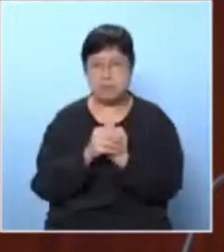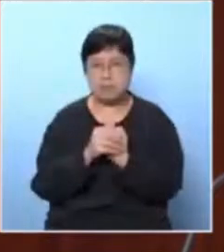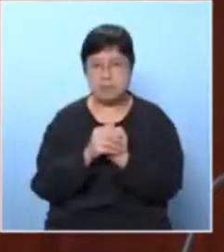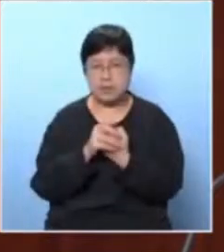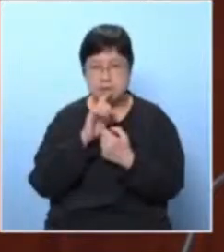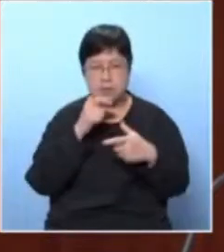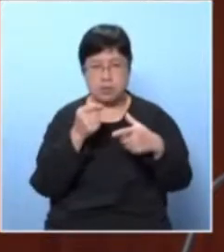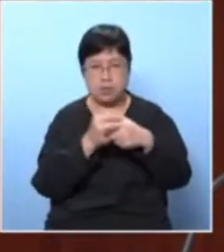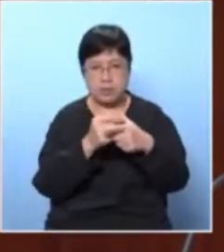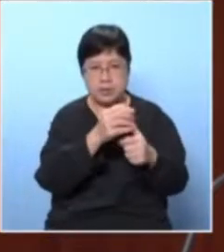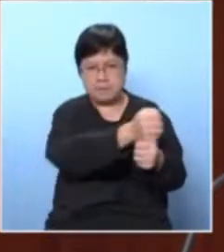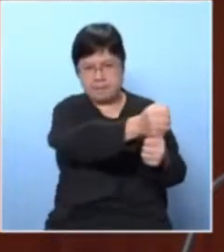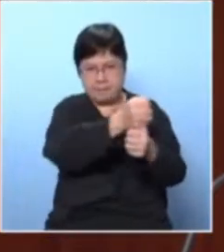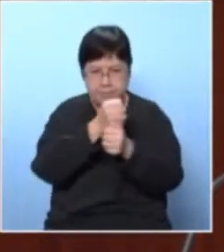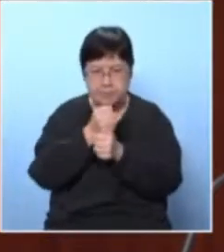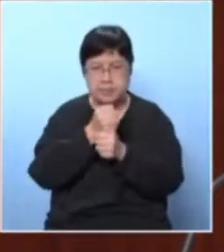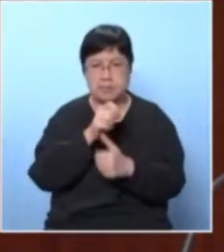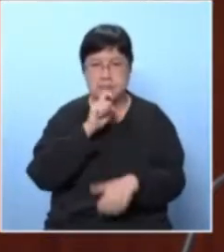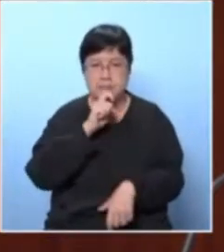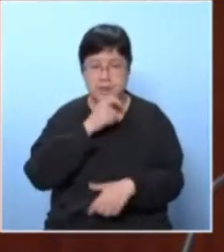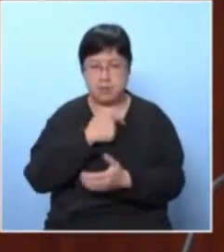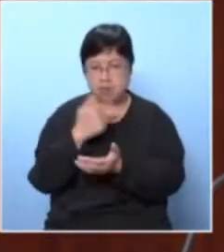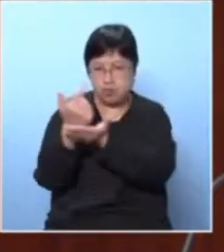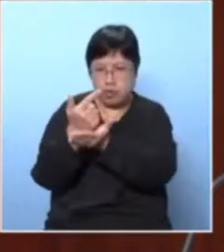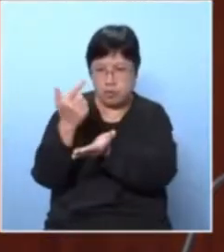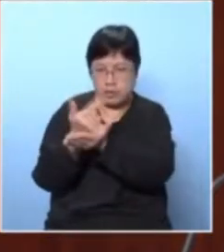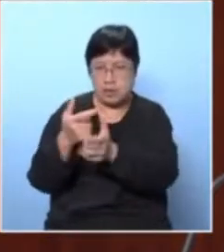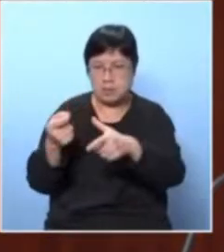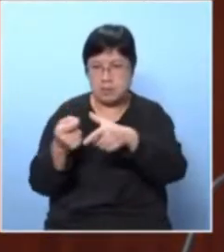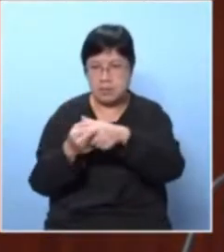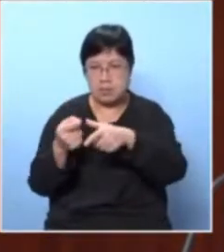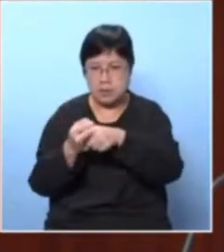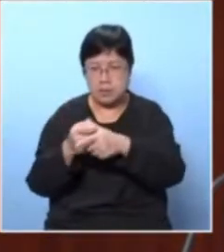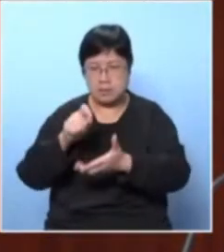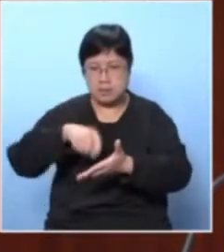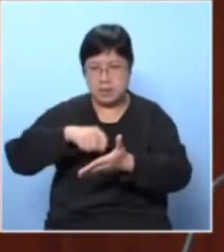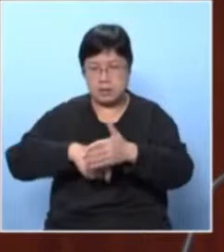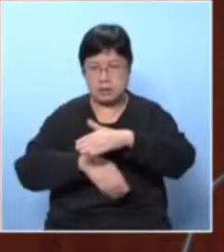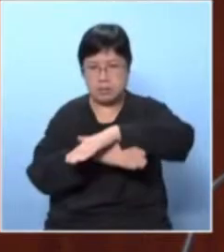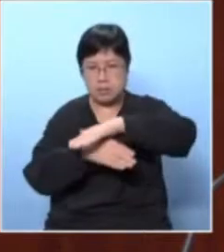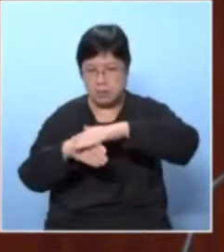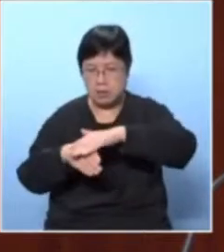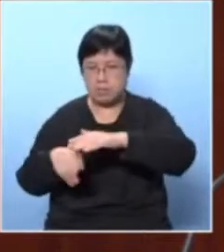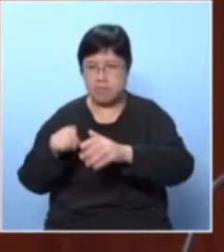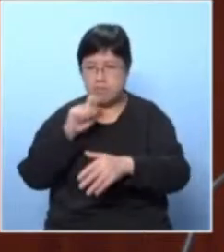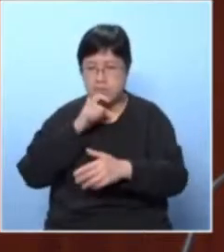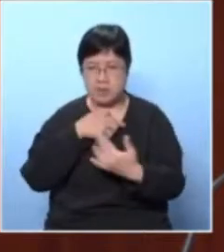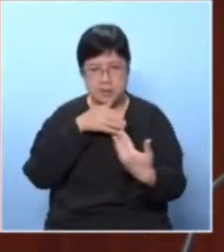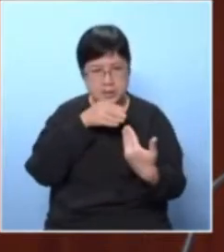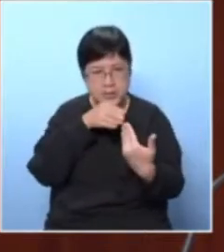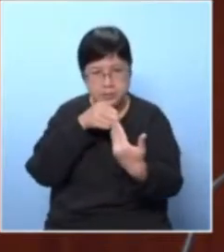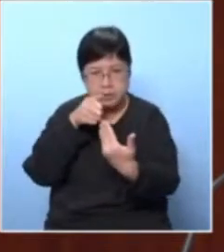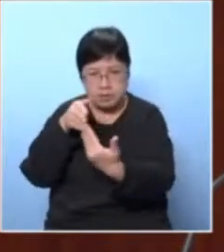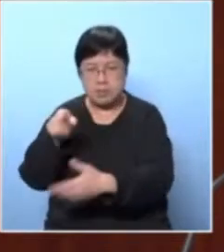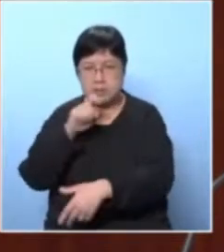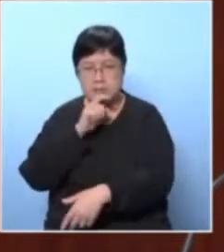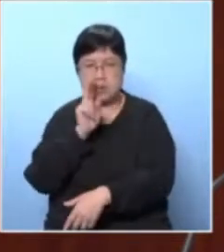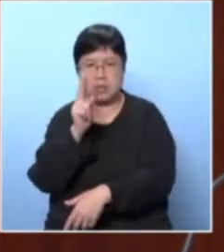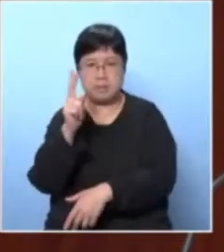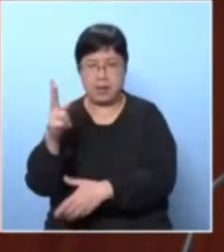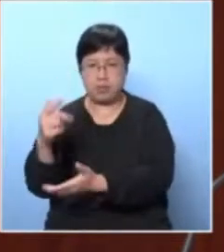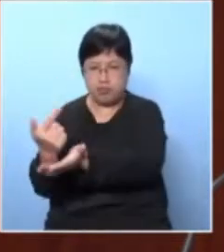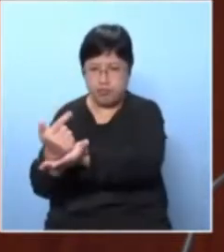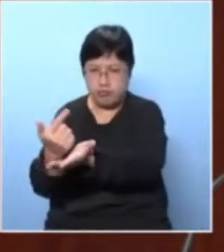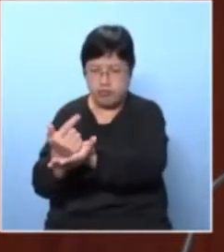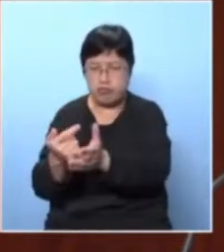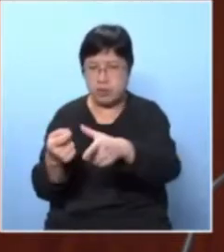have already arrived at Hong Kong as an end September. On our efforts to attract enterprises, the Office for Attracting